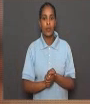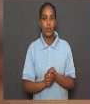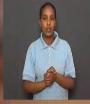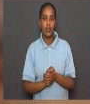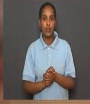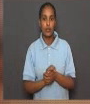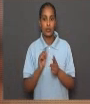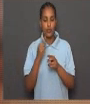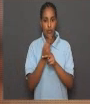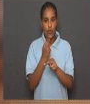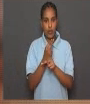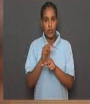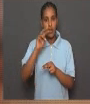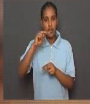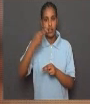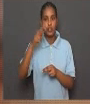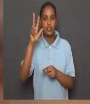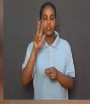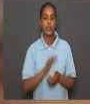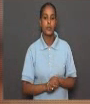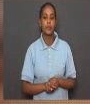right to form ammonia.